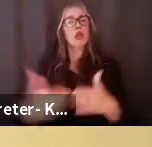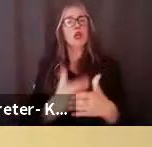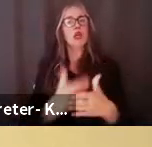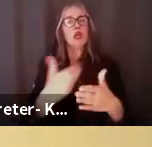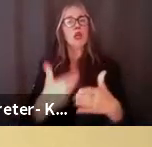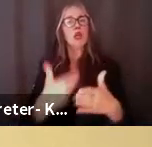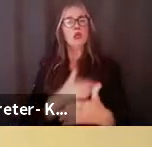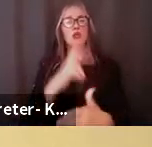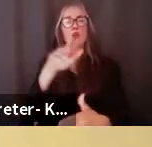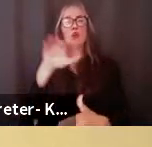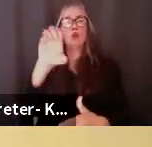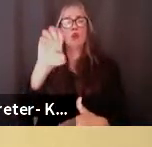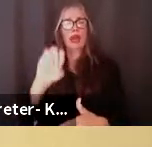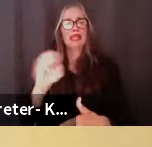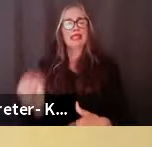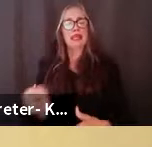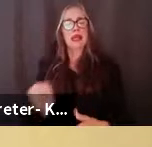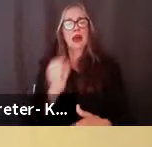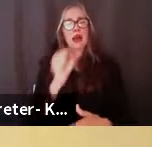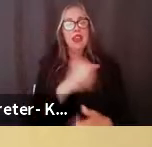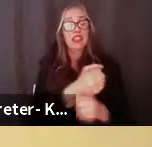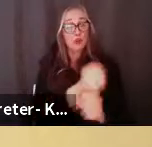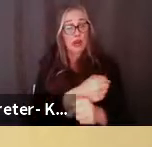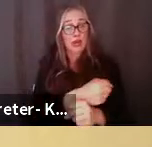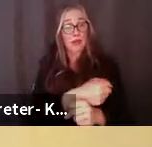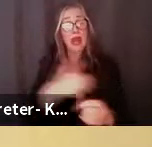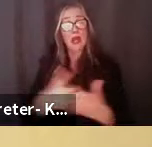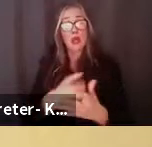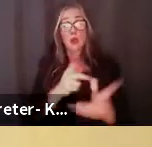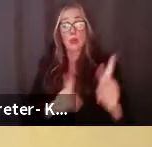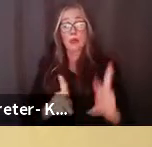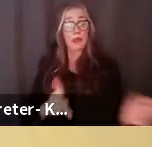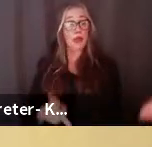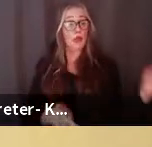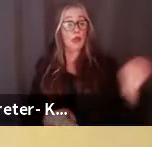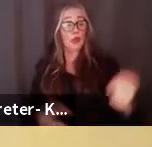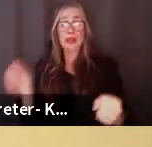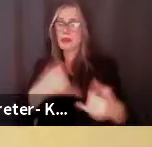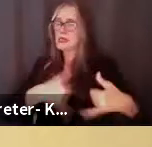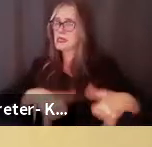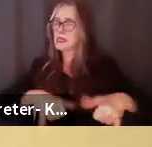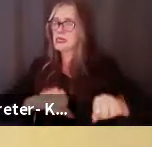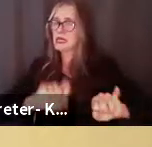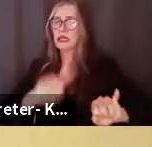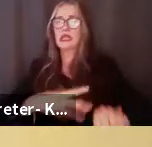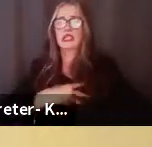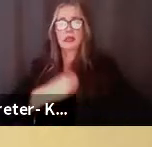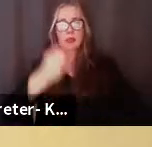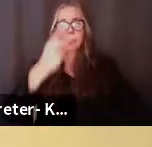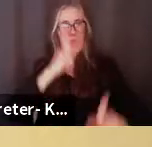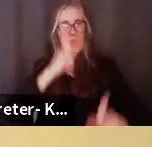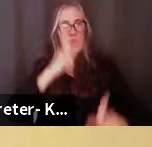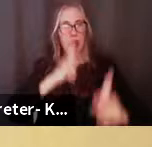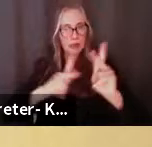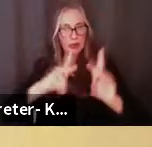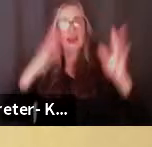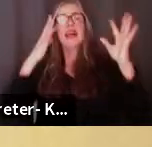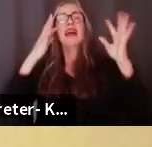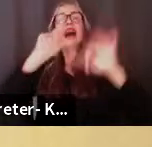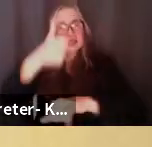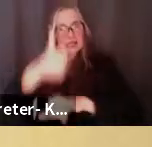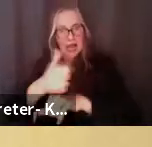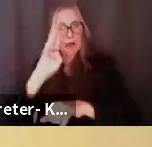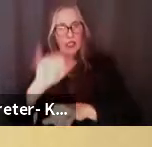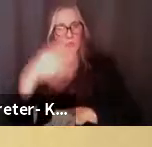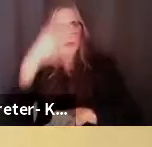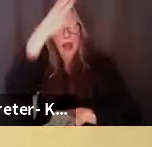created by transplanted people is nonetheless a race of white people established by its white founders understanding